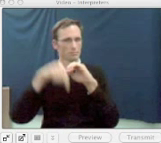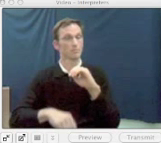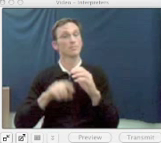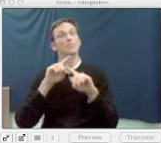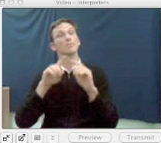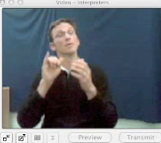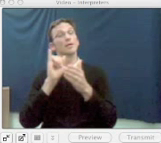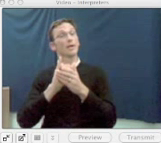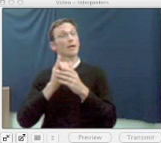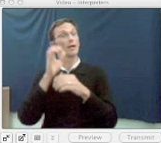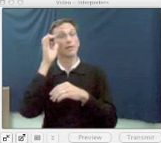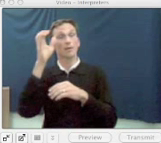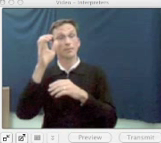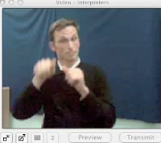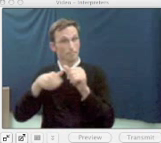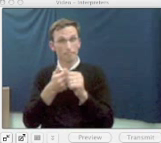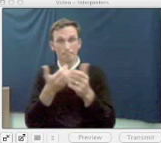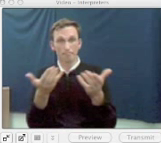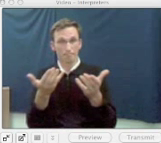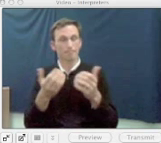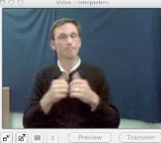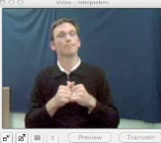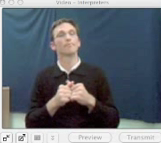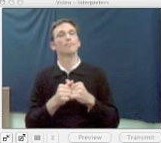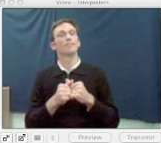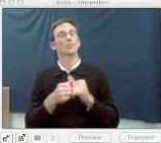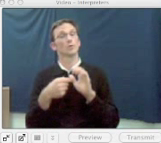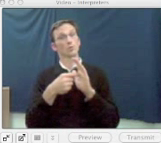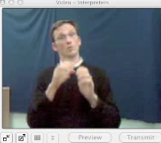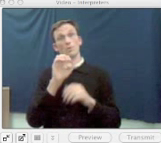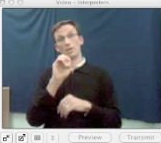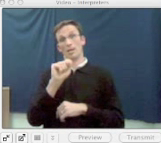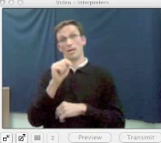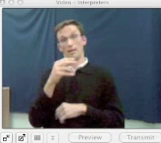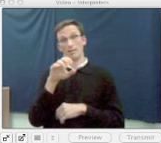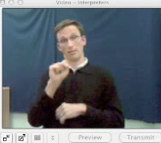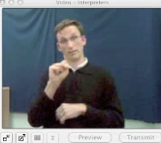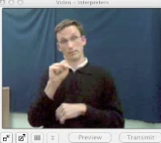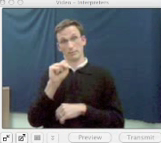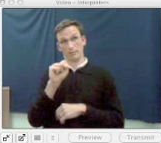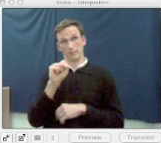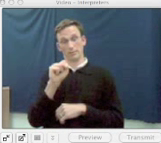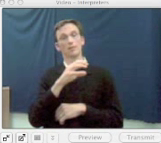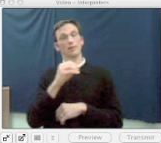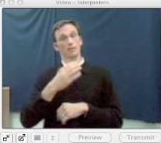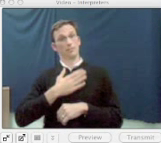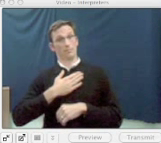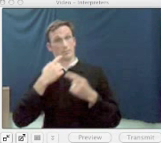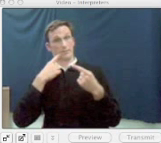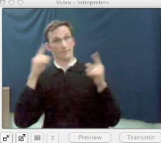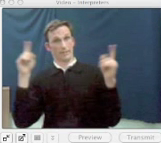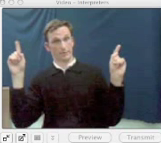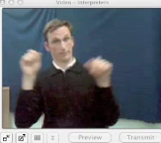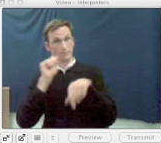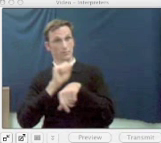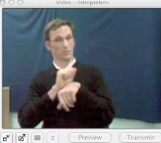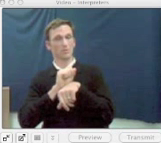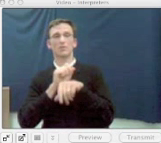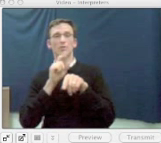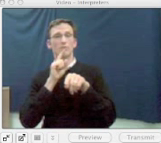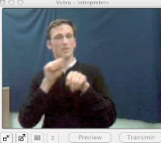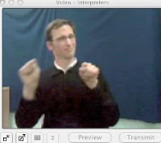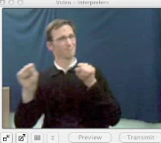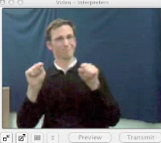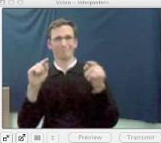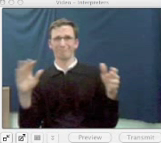suggest that ethics and effectiveness has been linked for centuries.